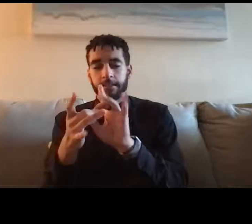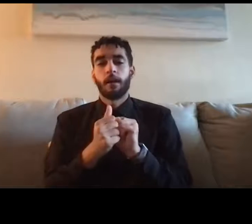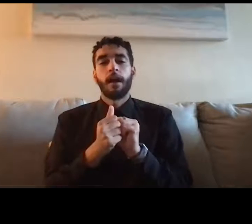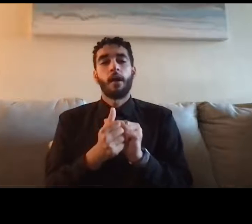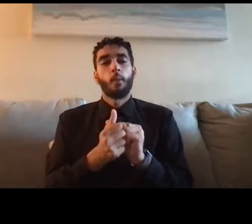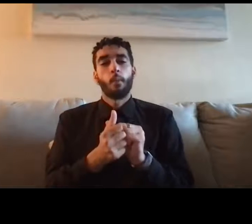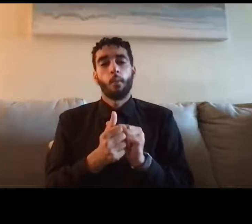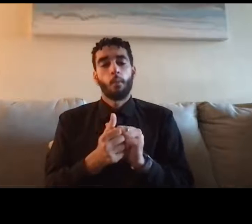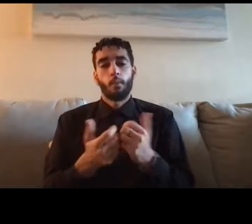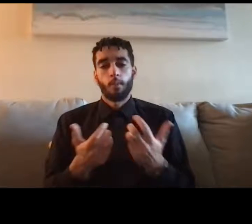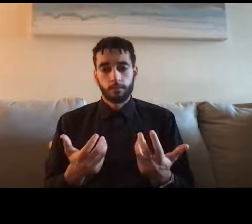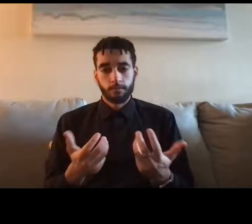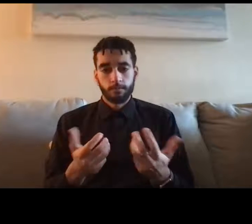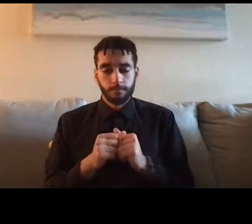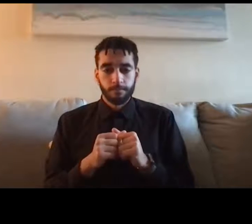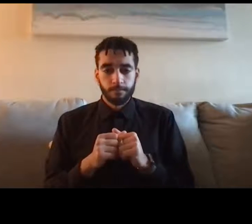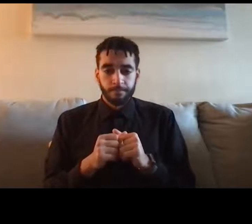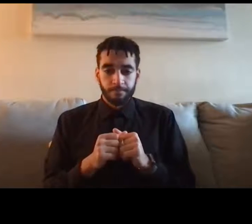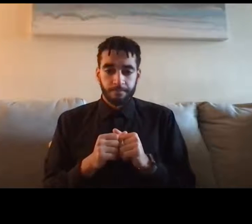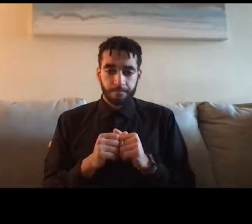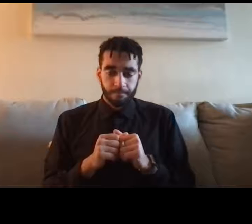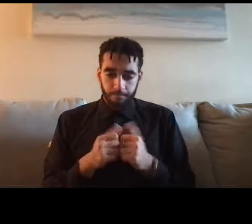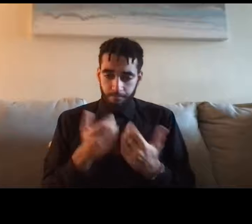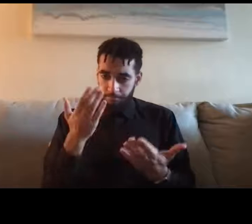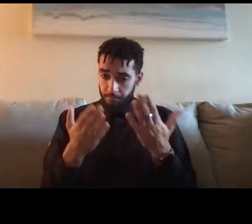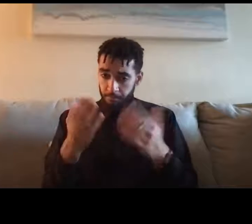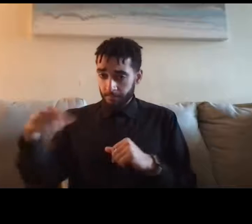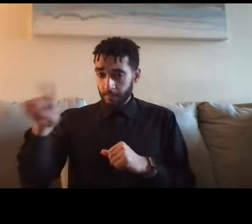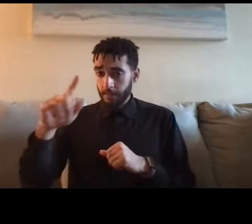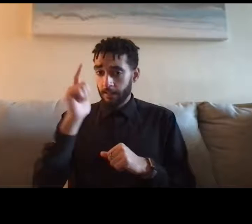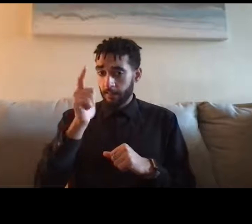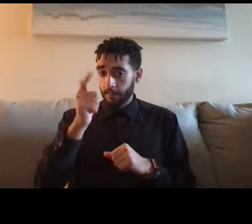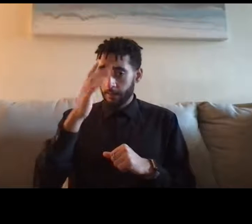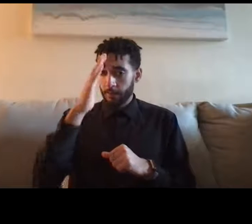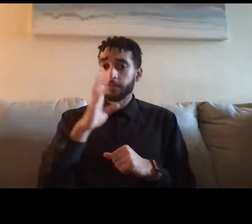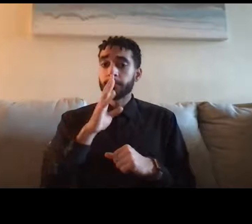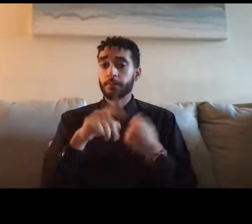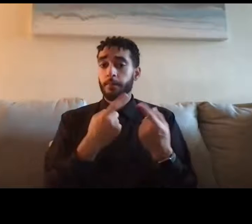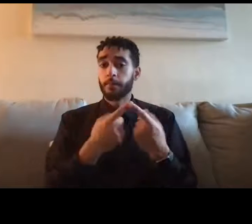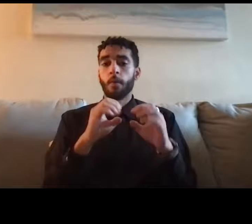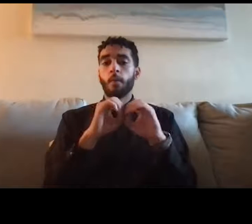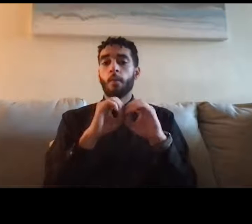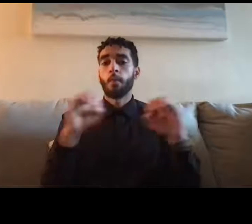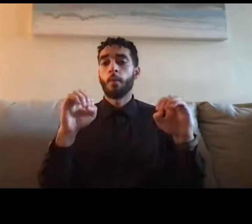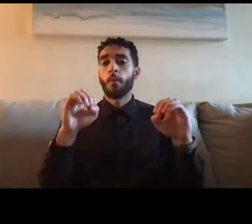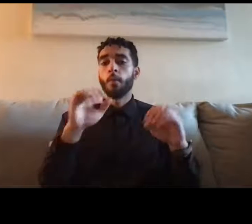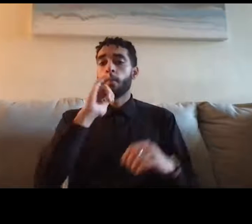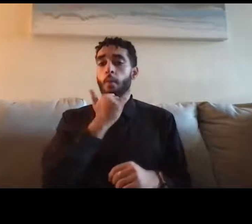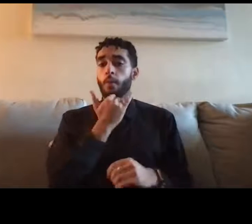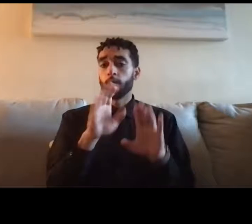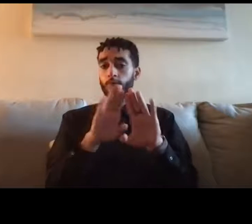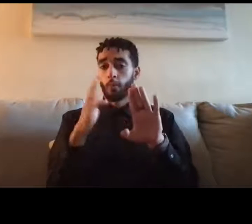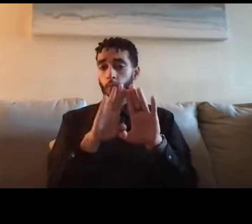know if Susan DeMorris later might be talking to us about the No Wrong Door initiative and where that stands. I think that's going to